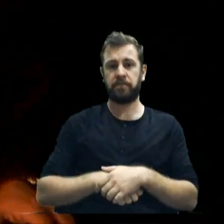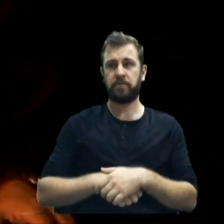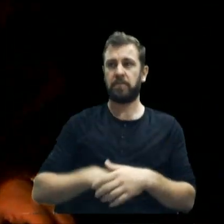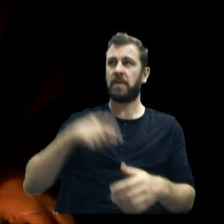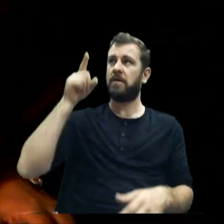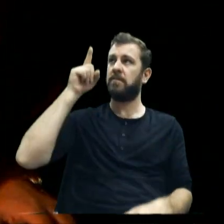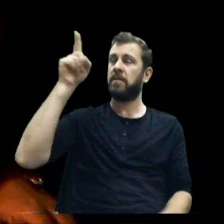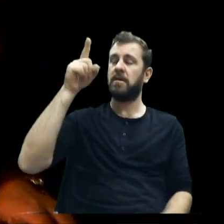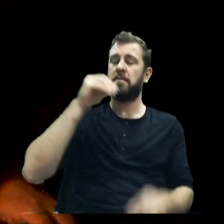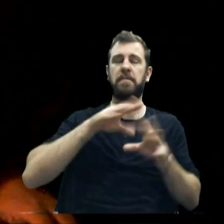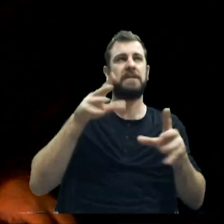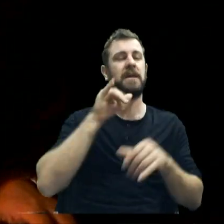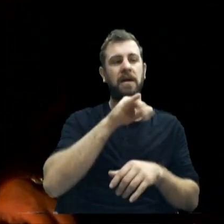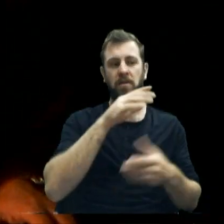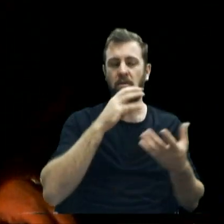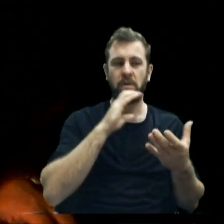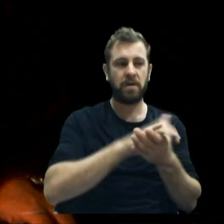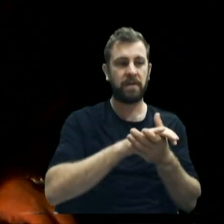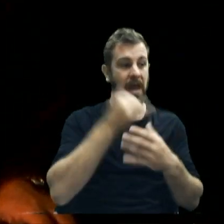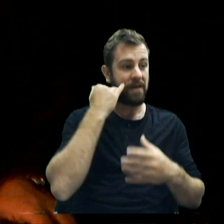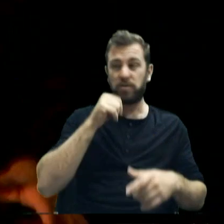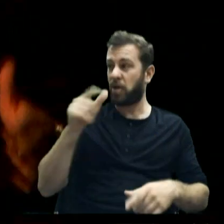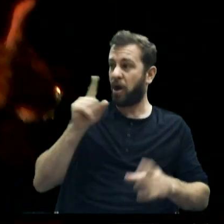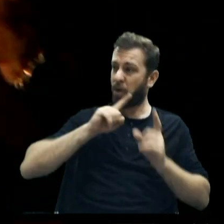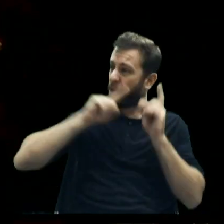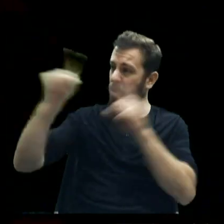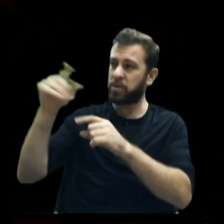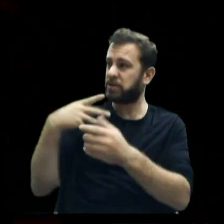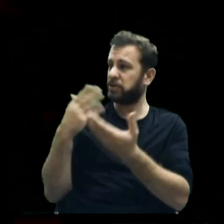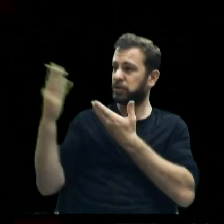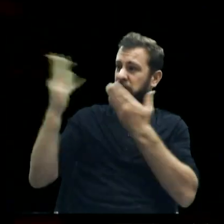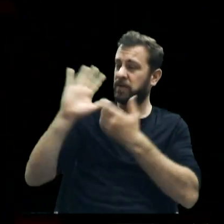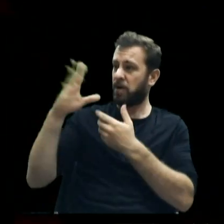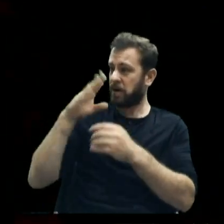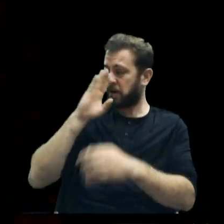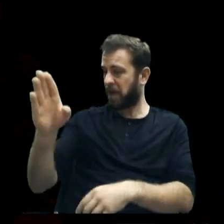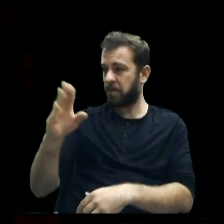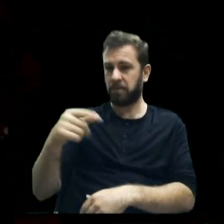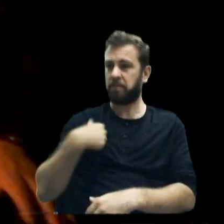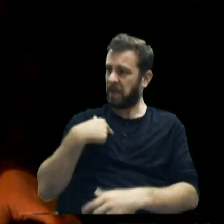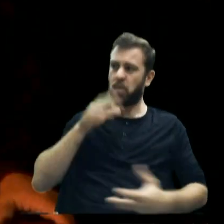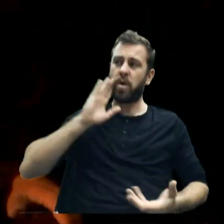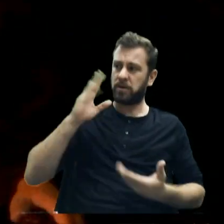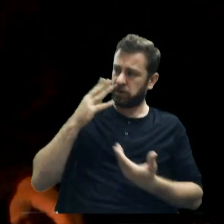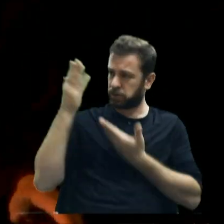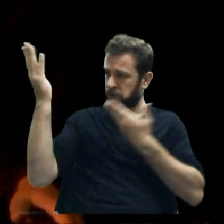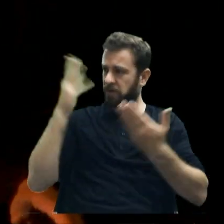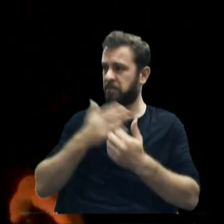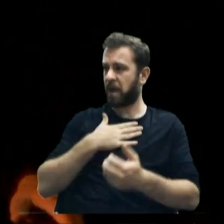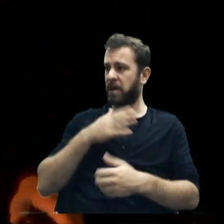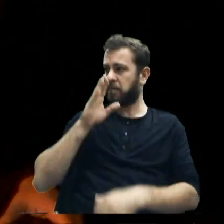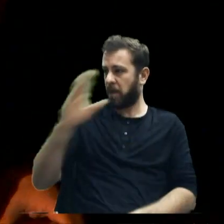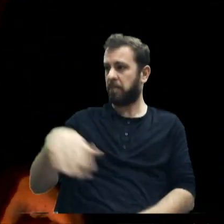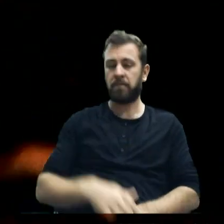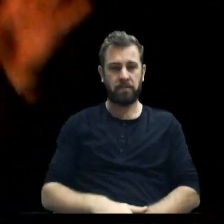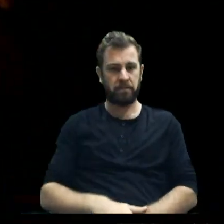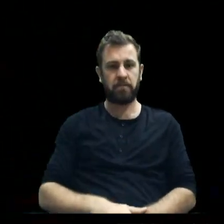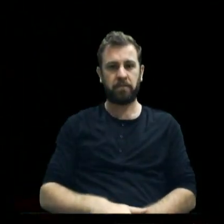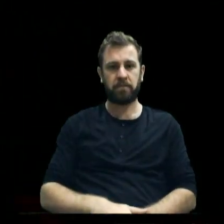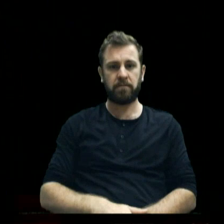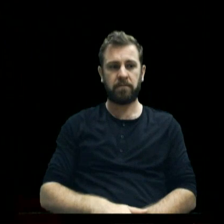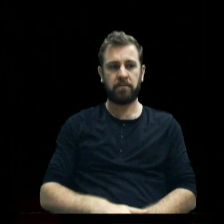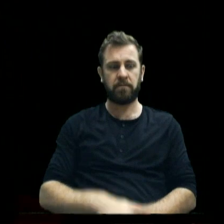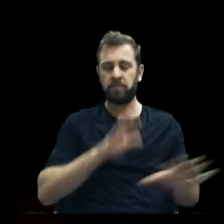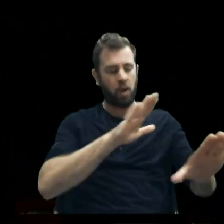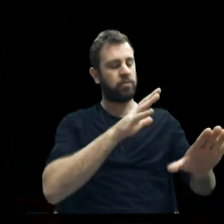wife. If you don't go to serve your imam, then let me go to serve my imam. Habib says, no,